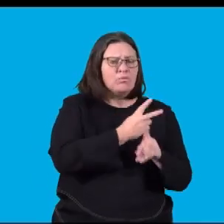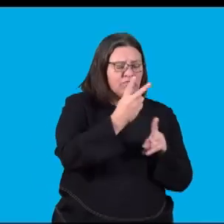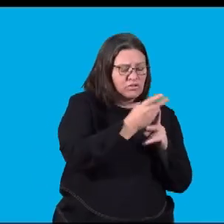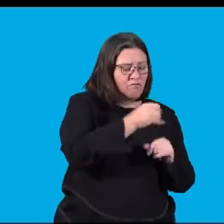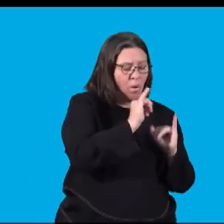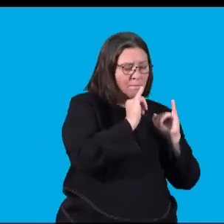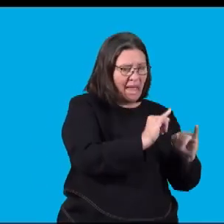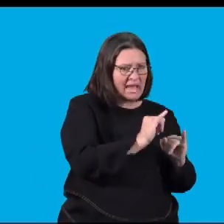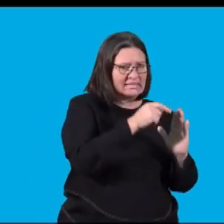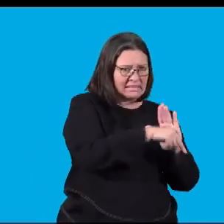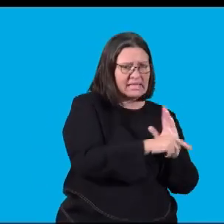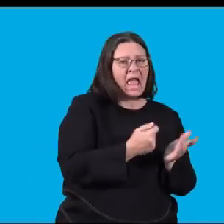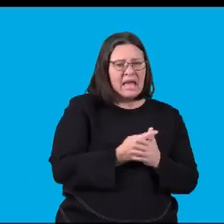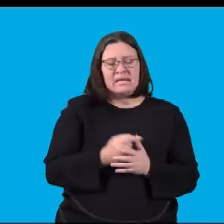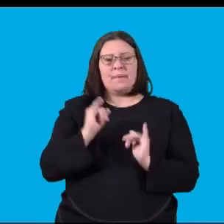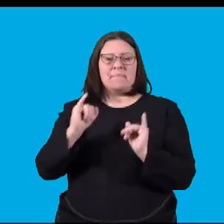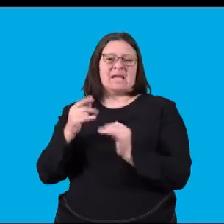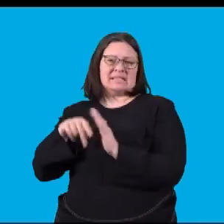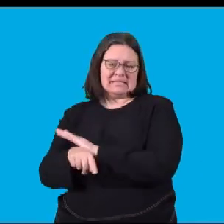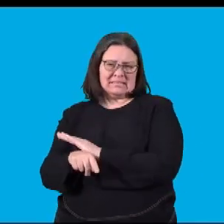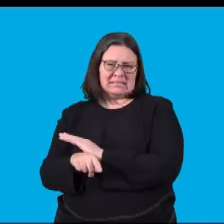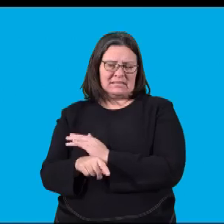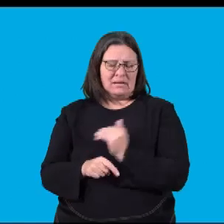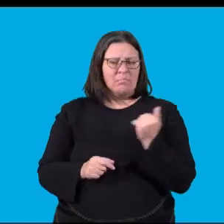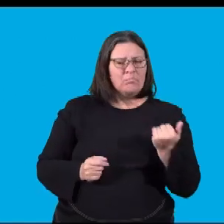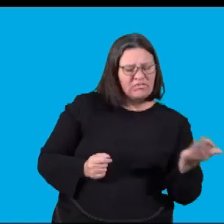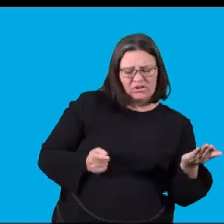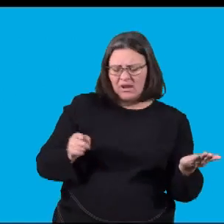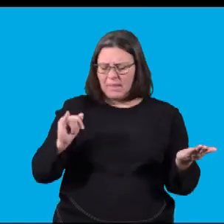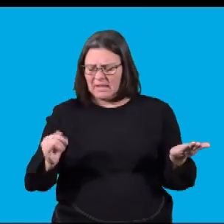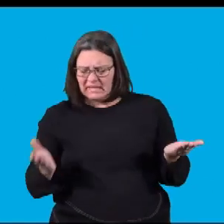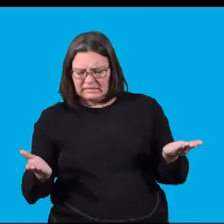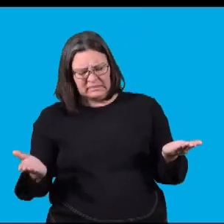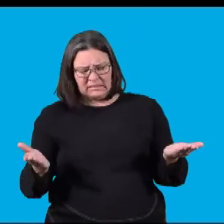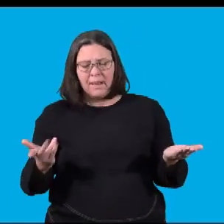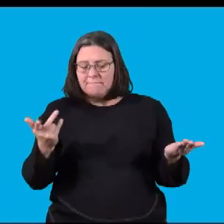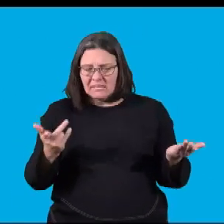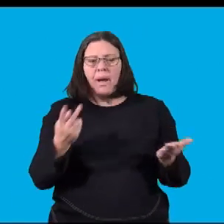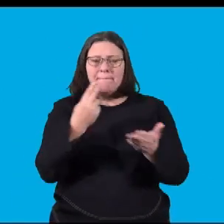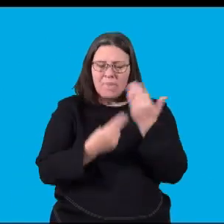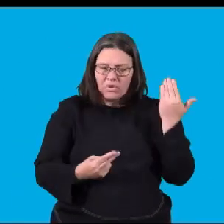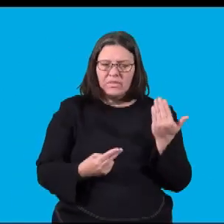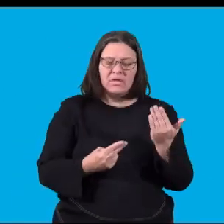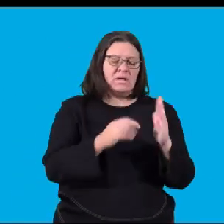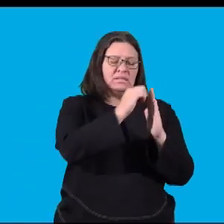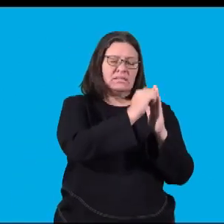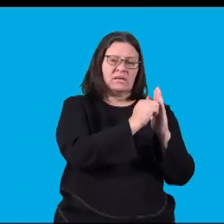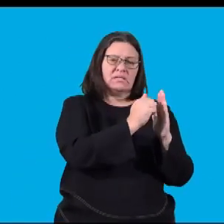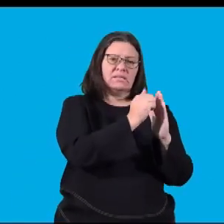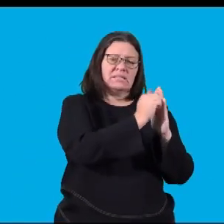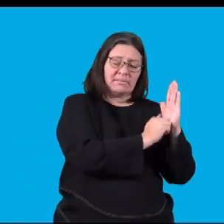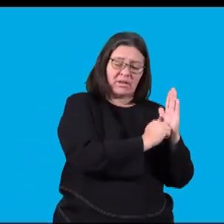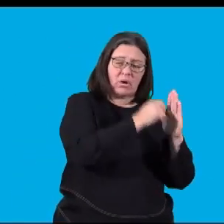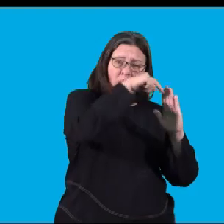debts and bad debts, all right? And then remember that your bad debts must be recorded in both the statement of